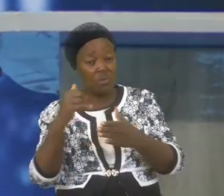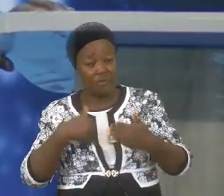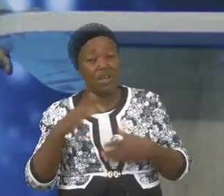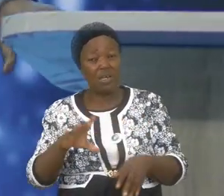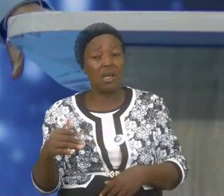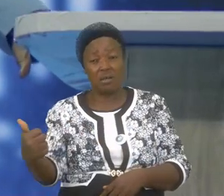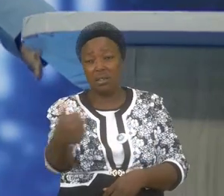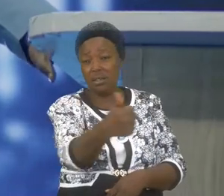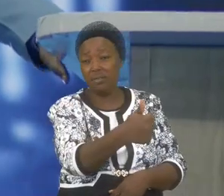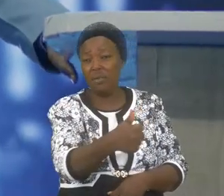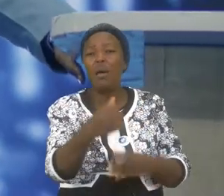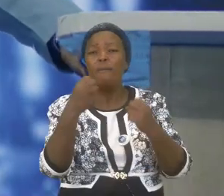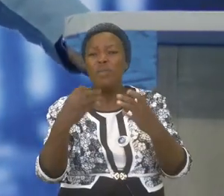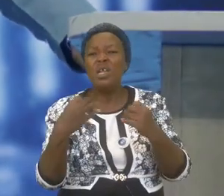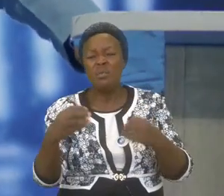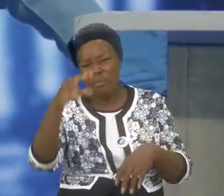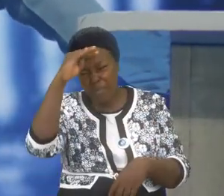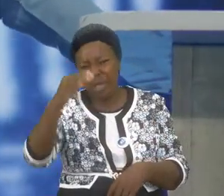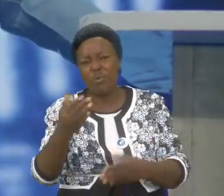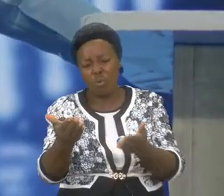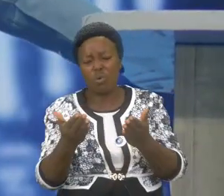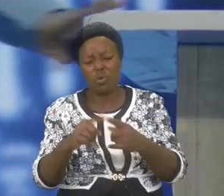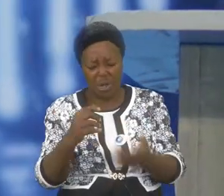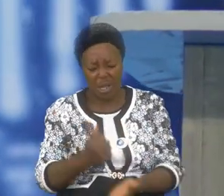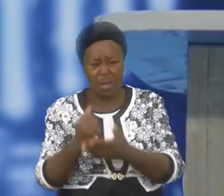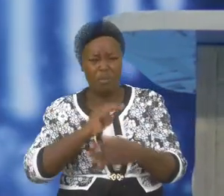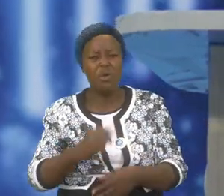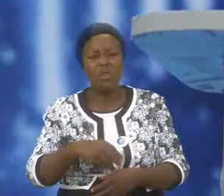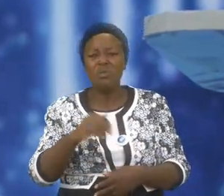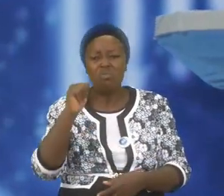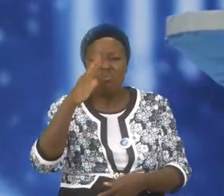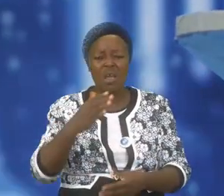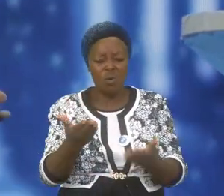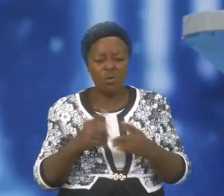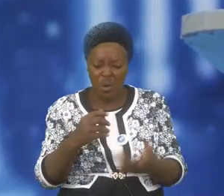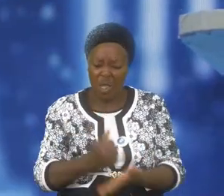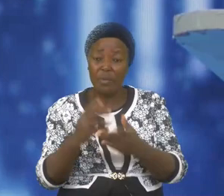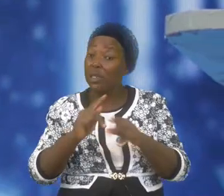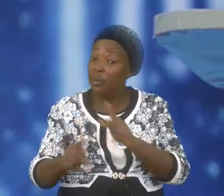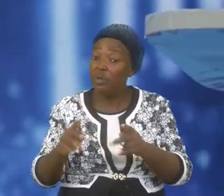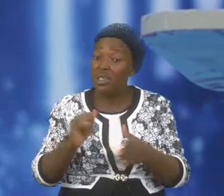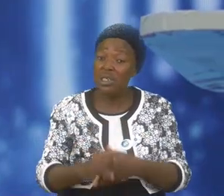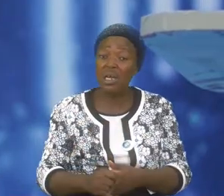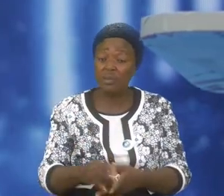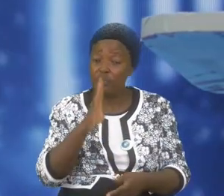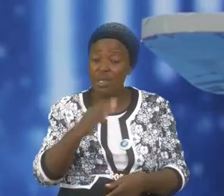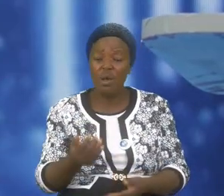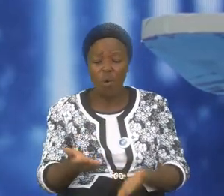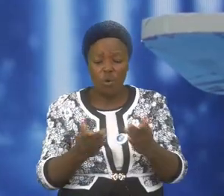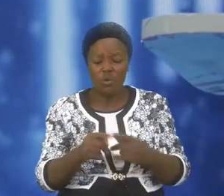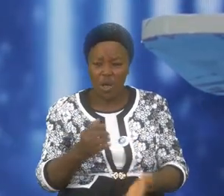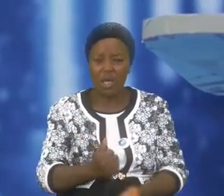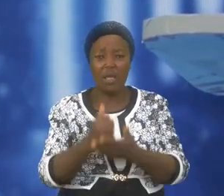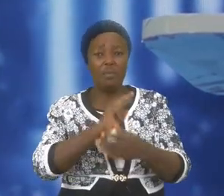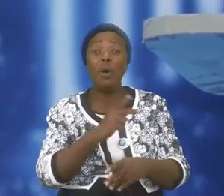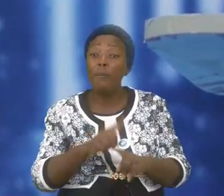us. The people, the powers that be, they try to help us, but their powers amount to nothing.